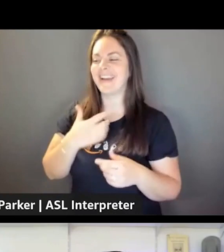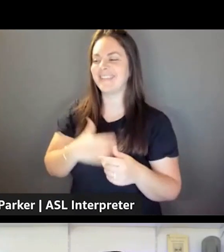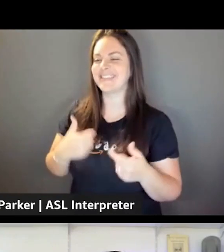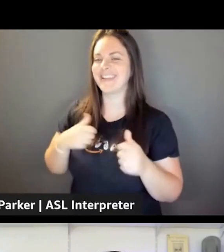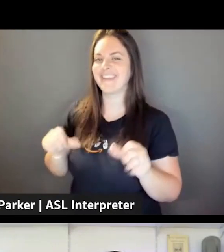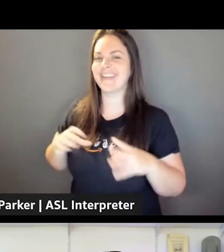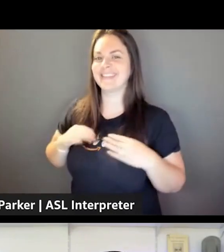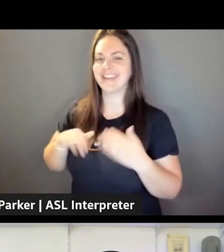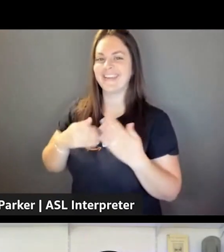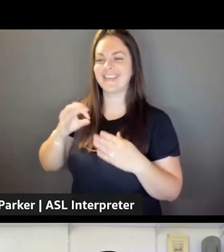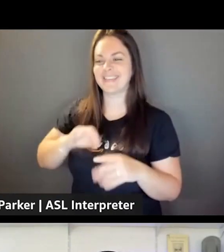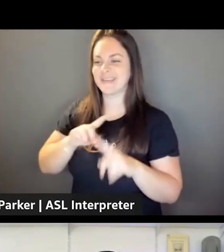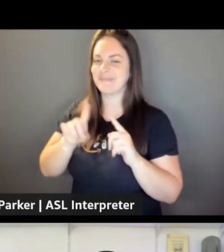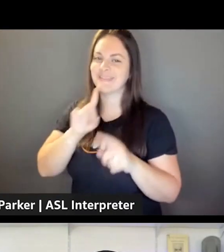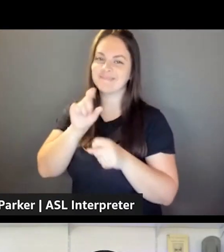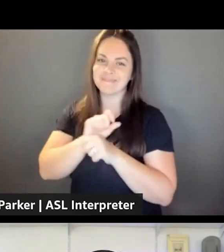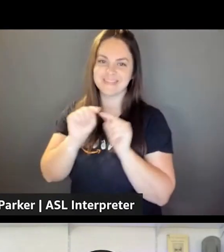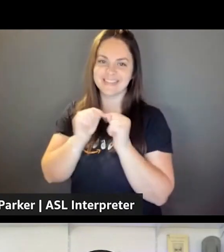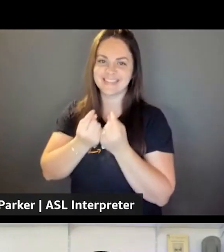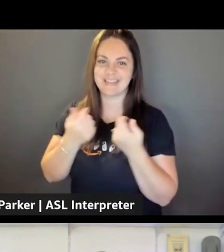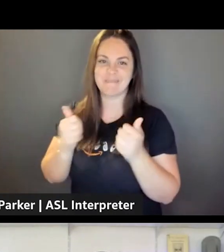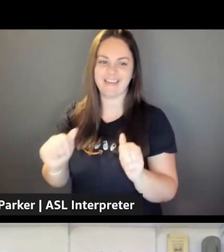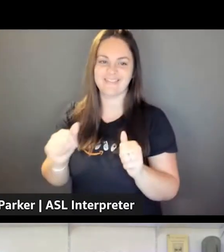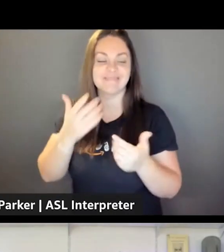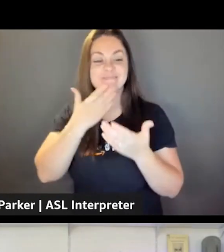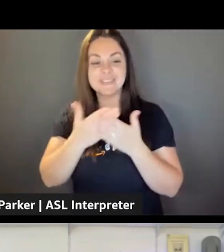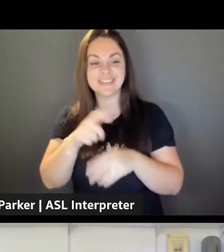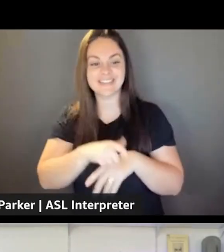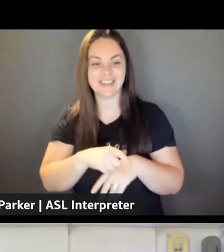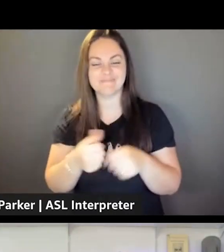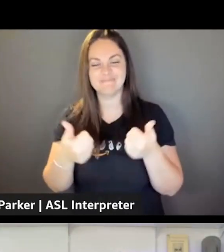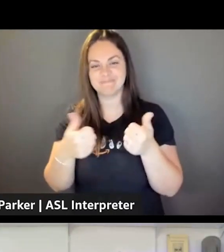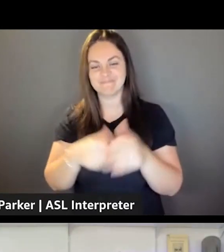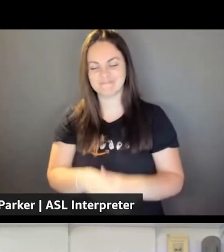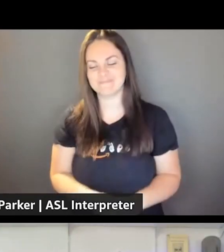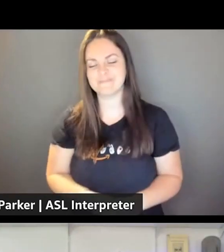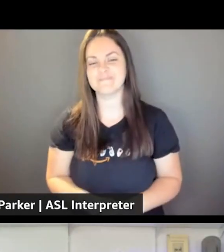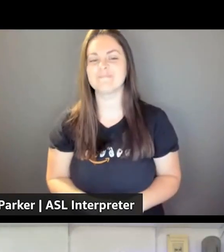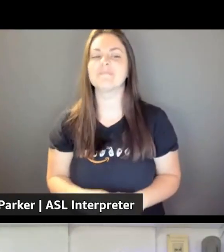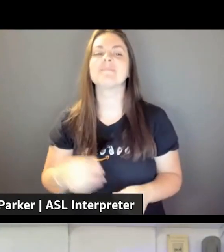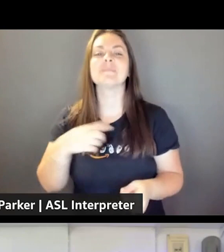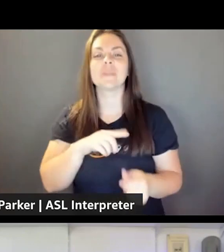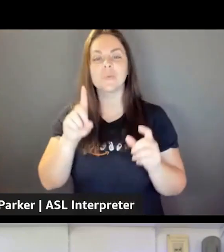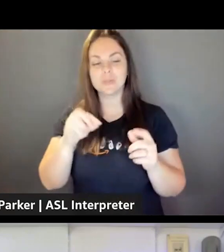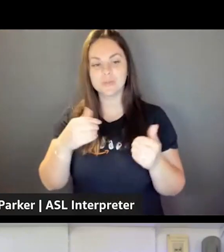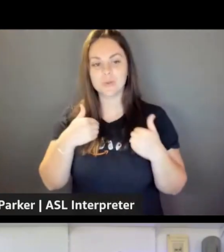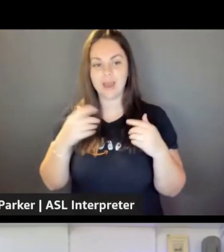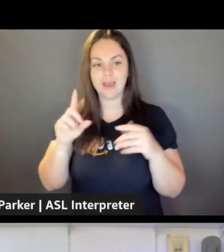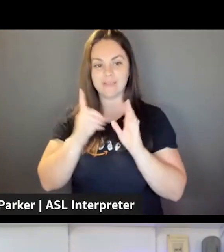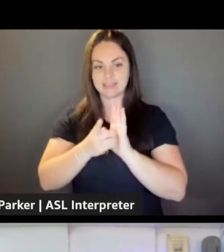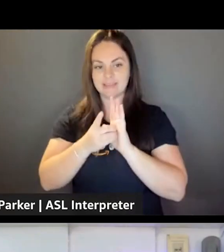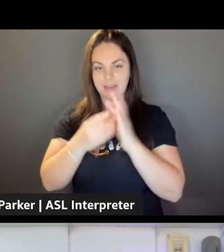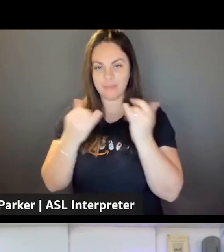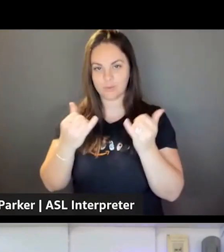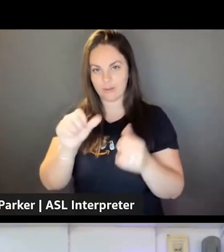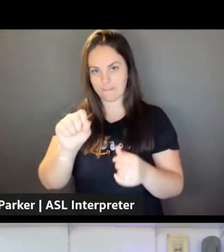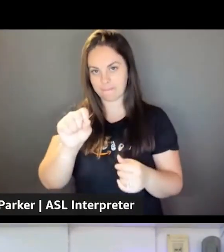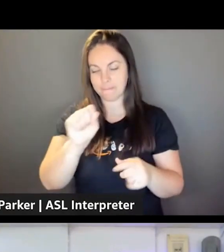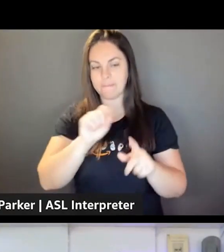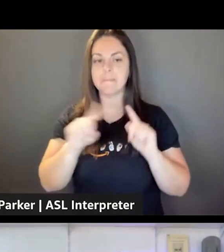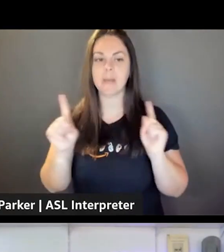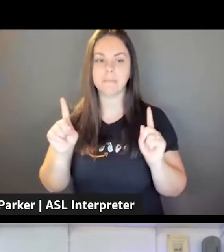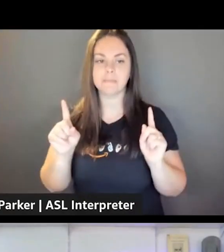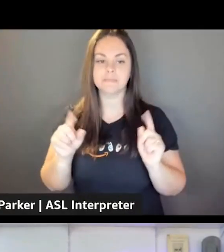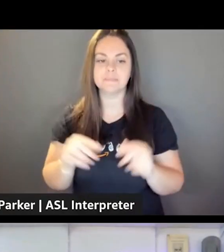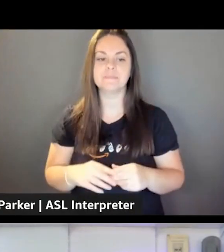effort. It's a good time. So we do have a demo today, but here's the thing. I don't